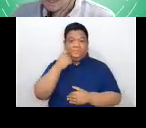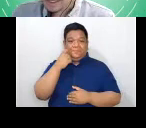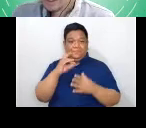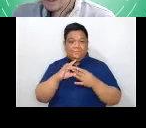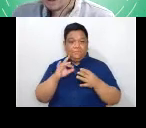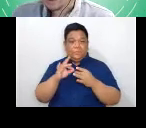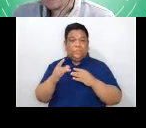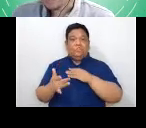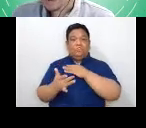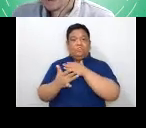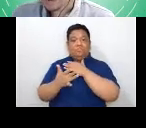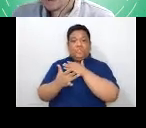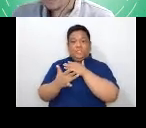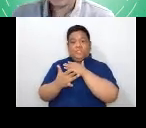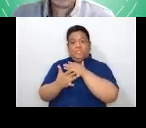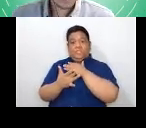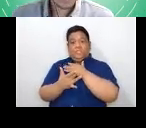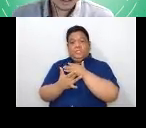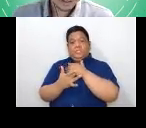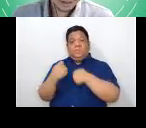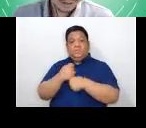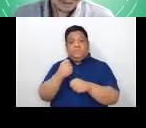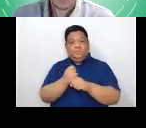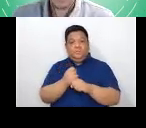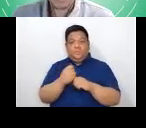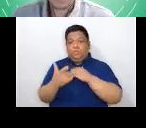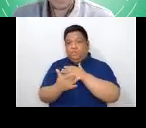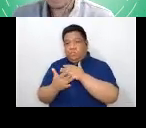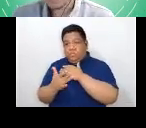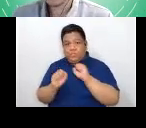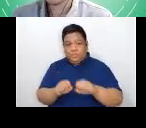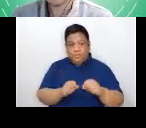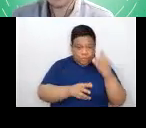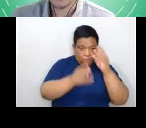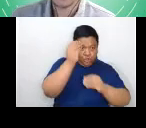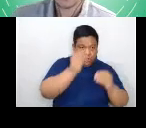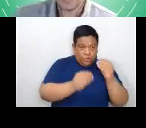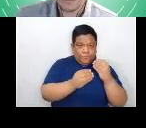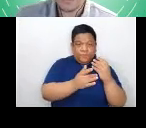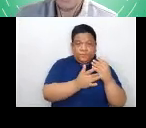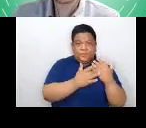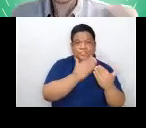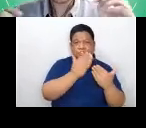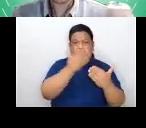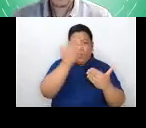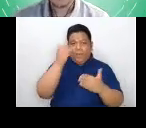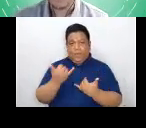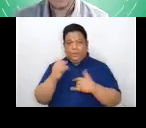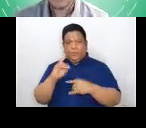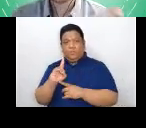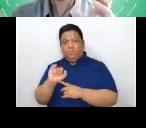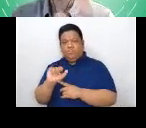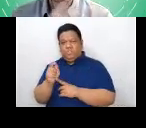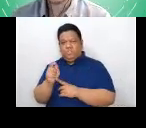digital makes learning these technologies easier, right? Because it's digital, anyone can learn them. But these Fab